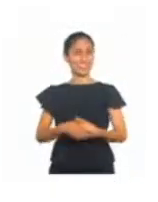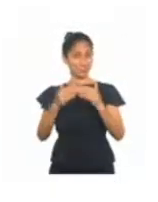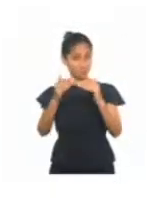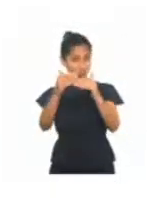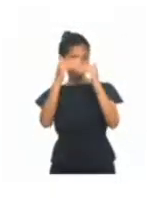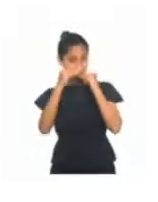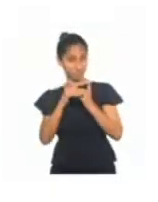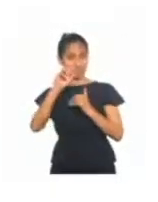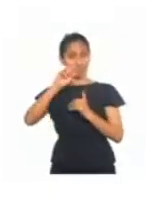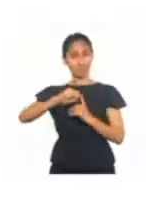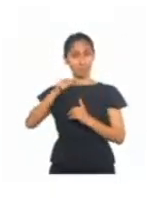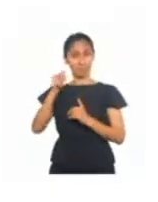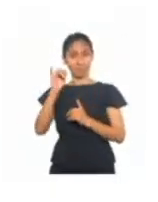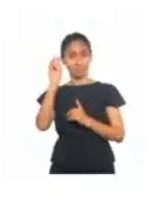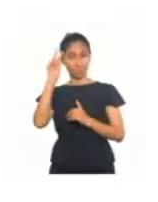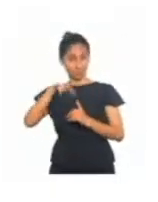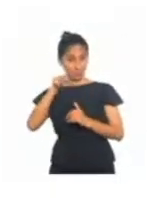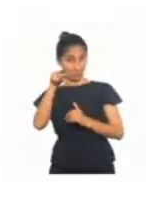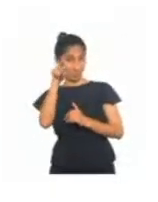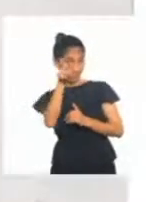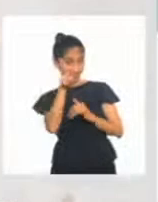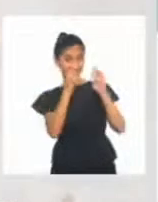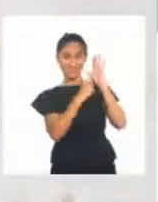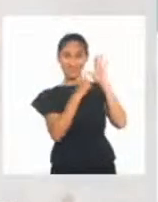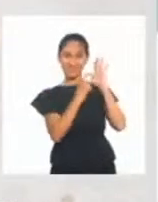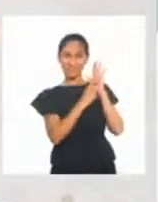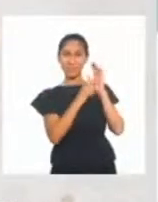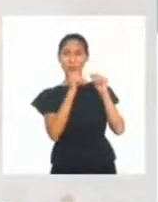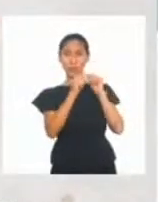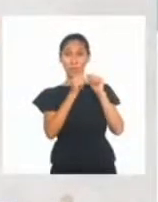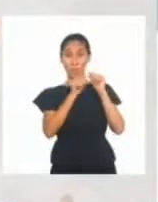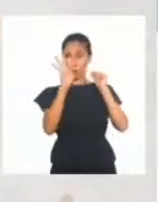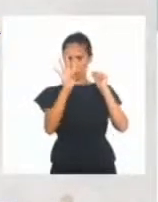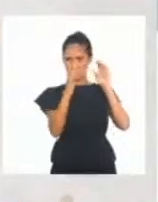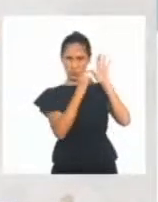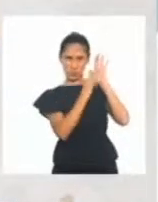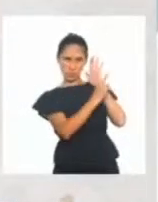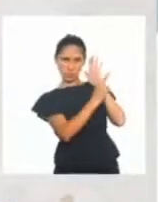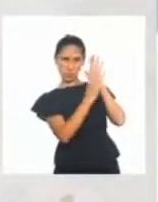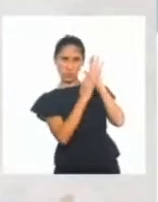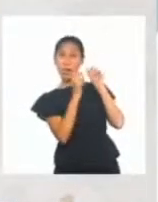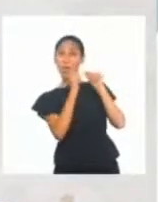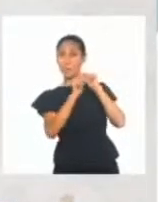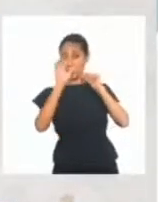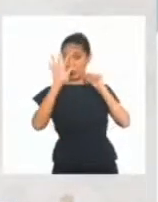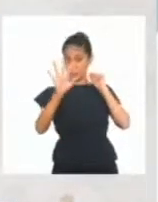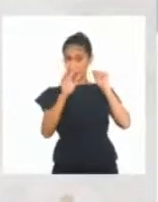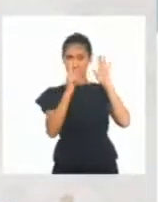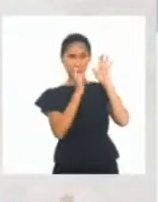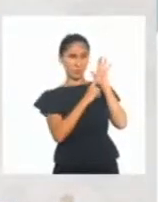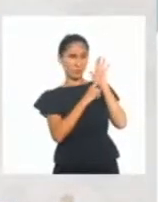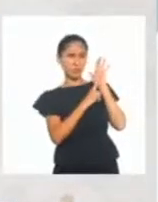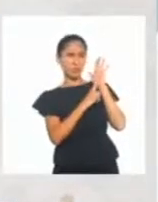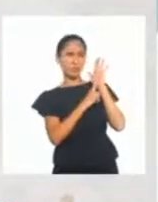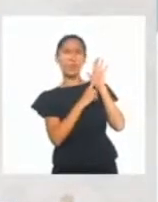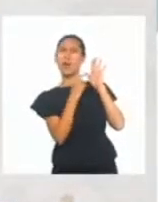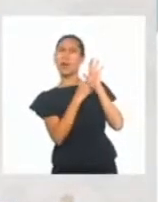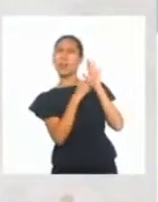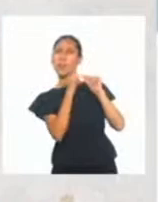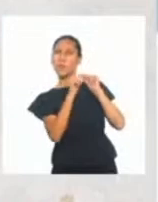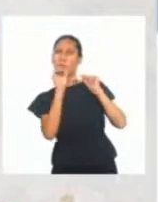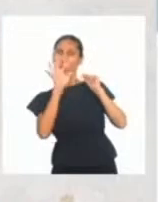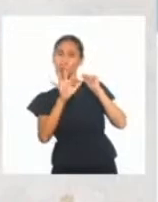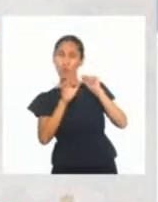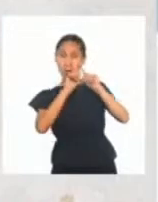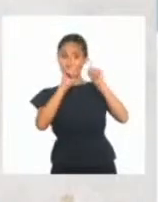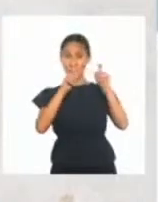Iyari. Sarina, it's your turn. Take a look at phrase number 5. Which